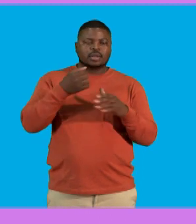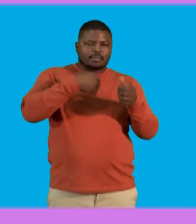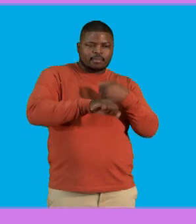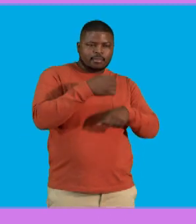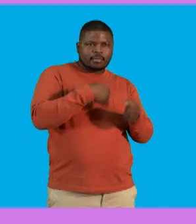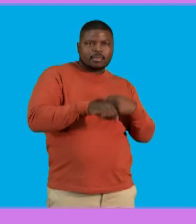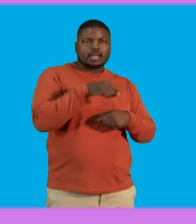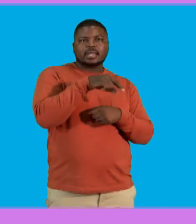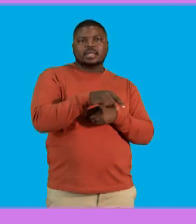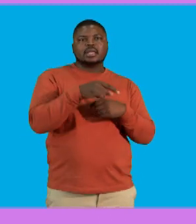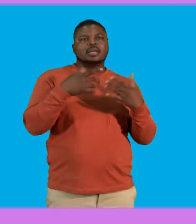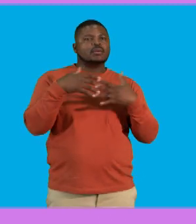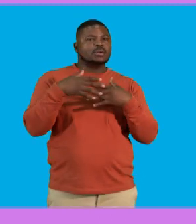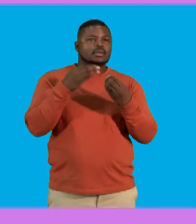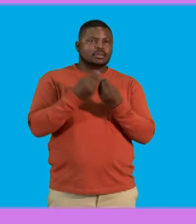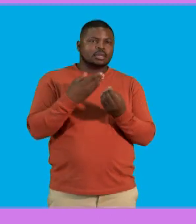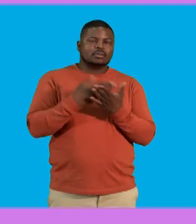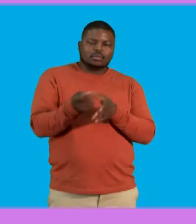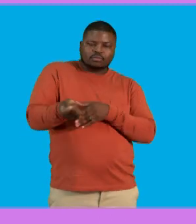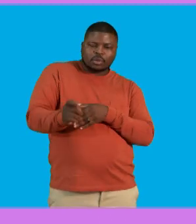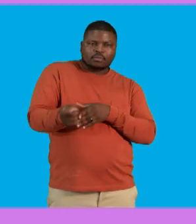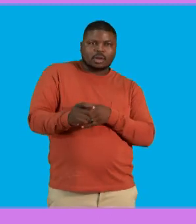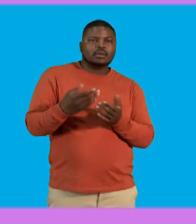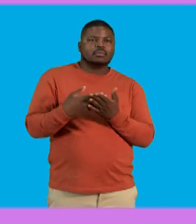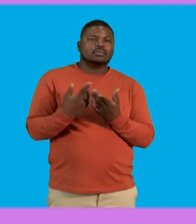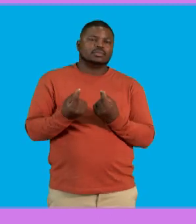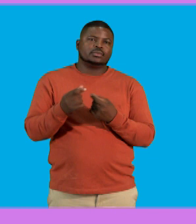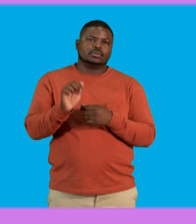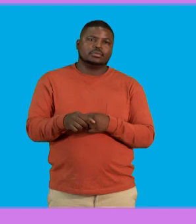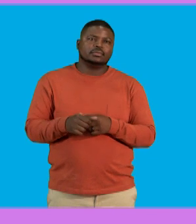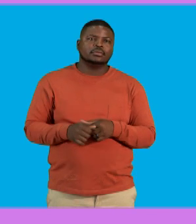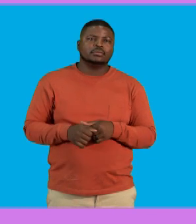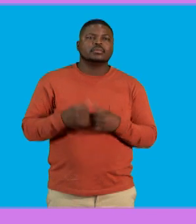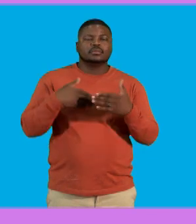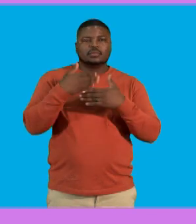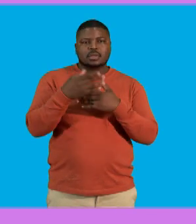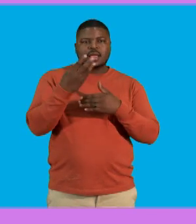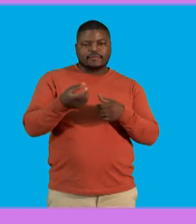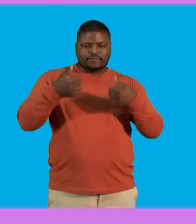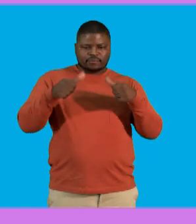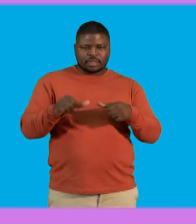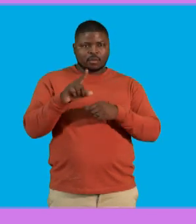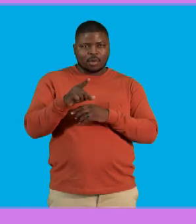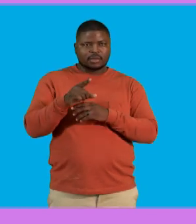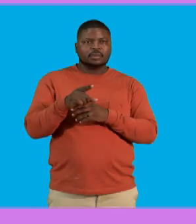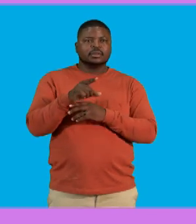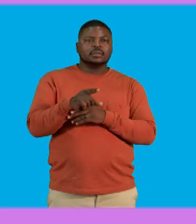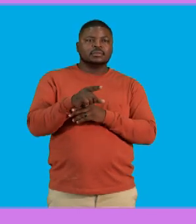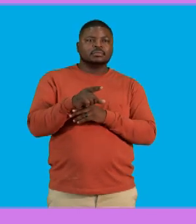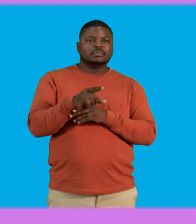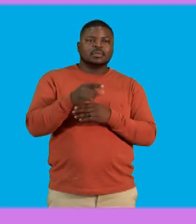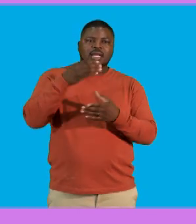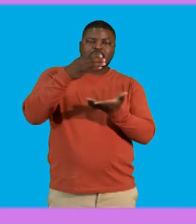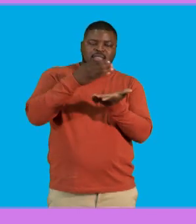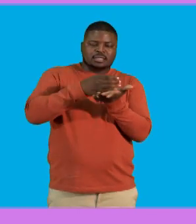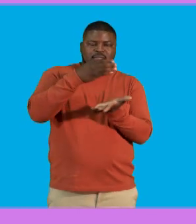baking powder when you're baking. So these are the measuring spoons that we use for measuring volume. Then we've got a glass beaker. A glass beaker, when